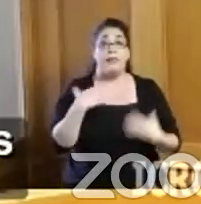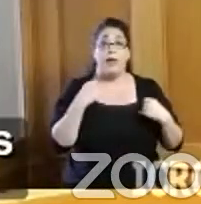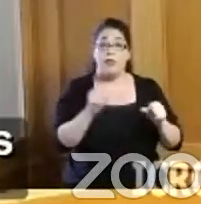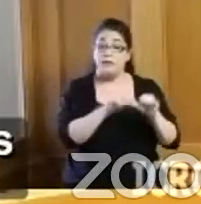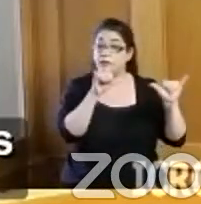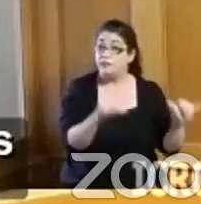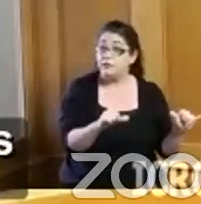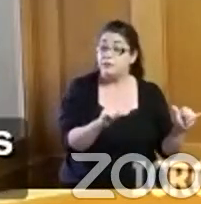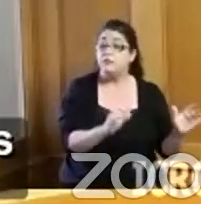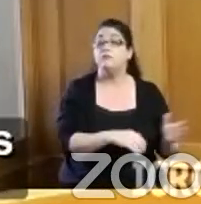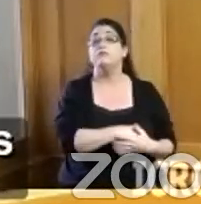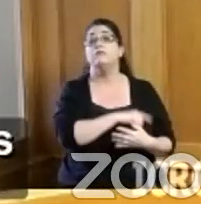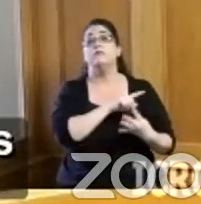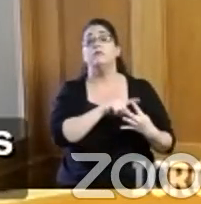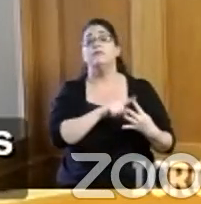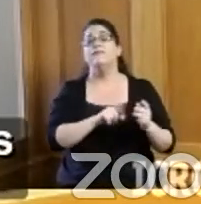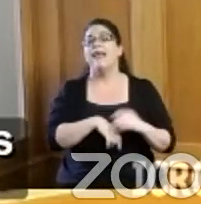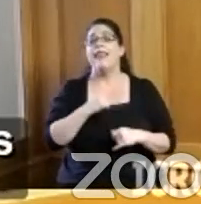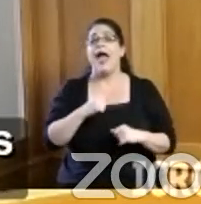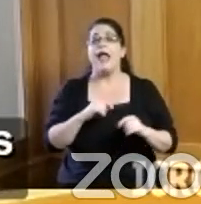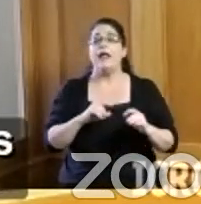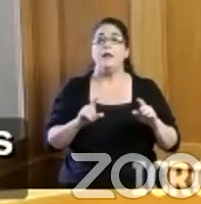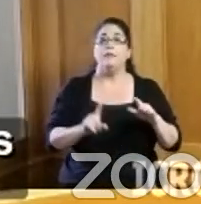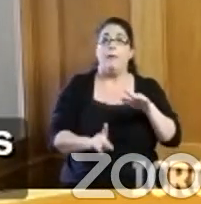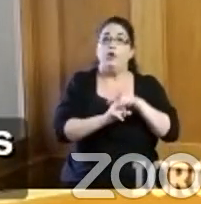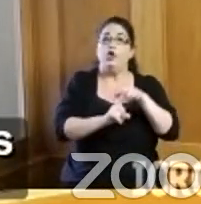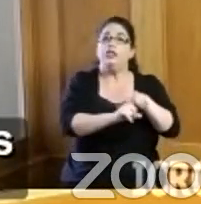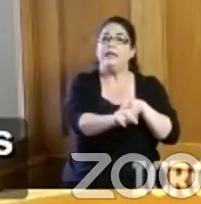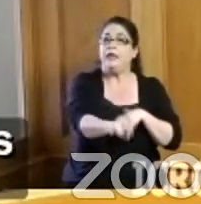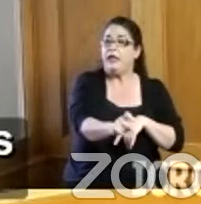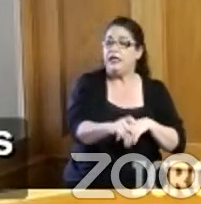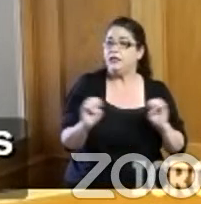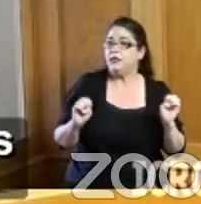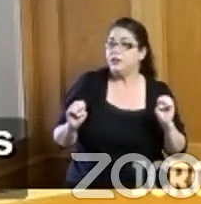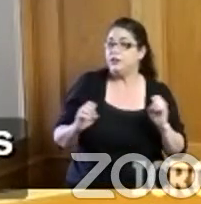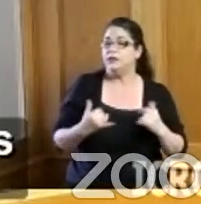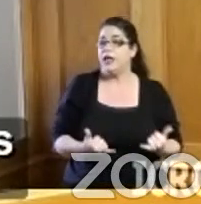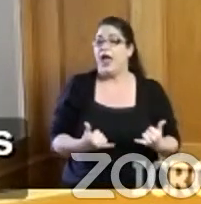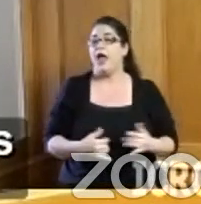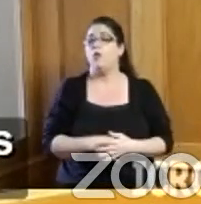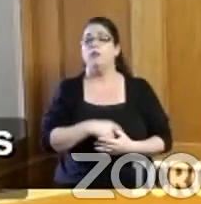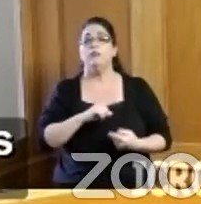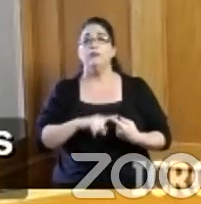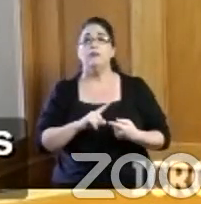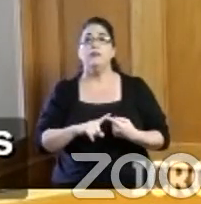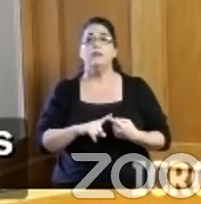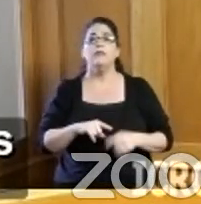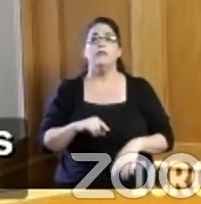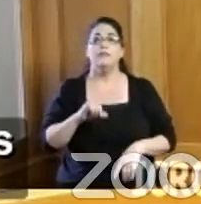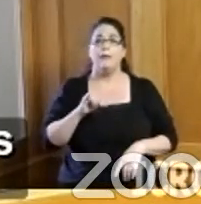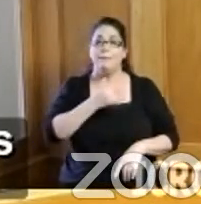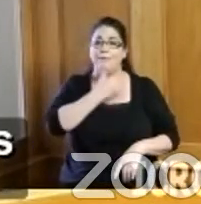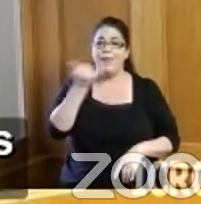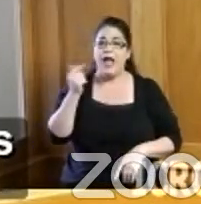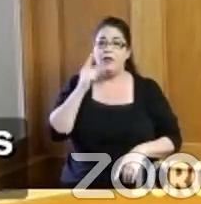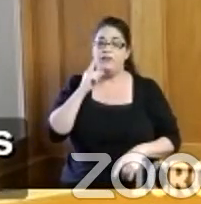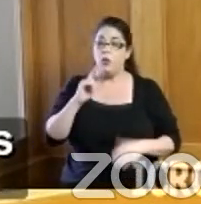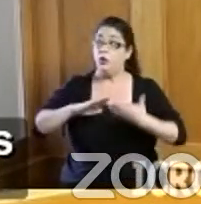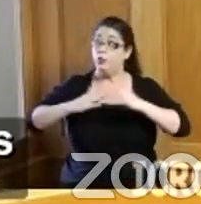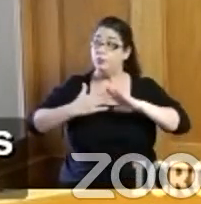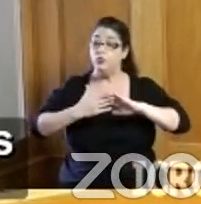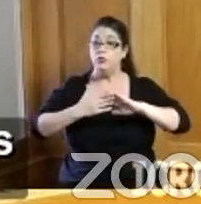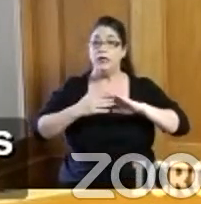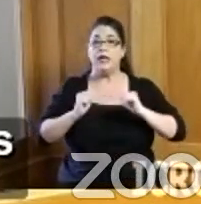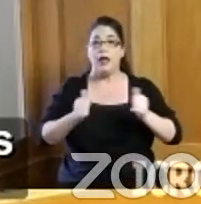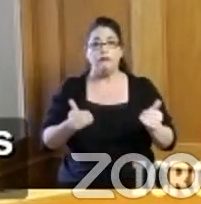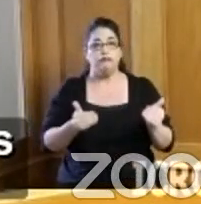systems, addressing things like emergent needs, and making sure that we have that we are better set up from a community resiliency perspective